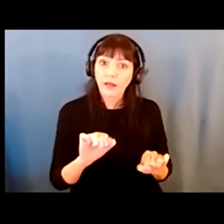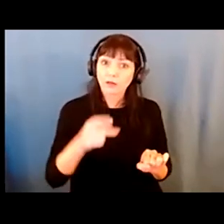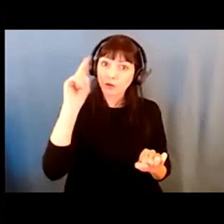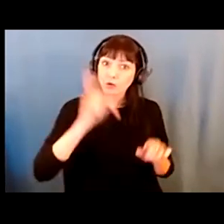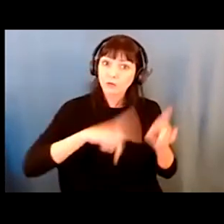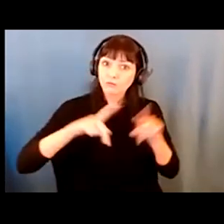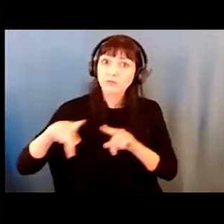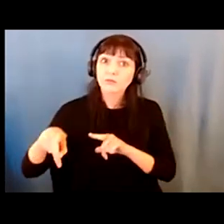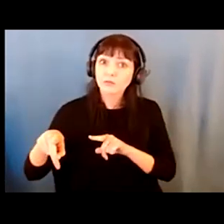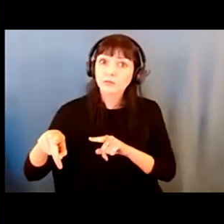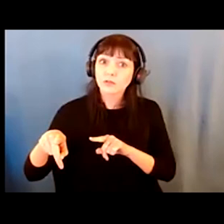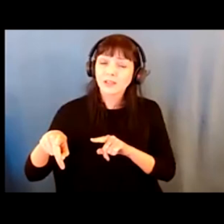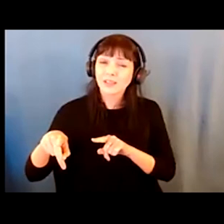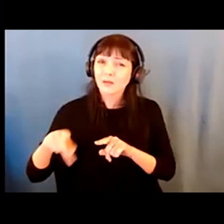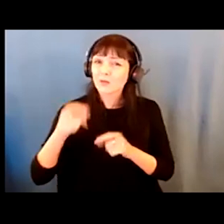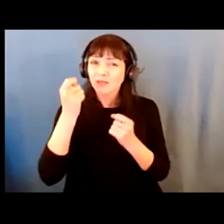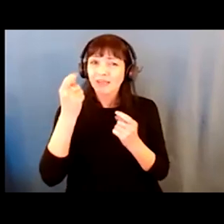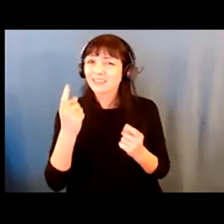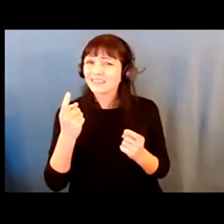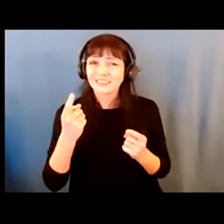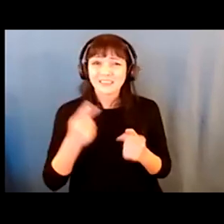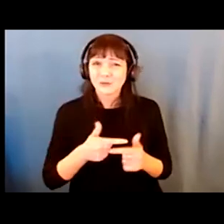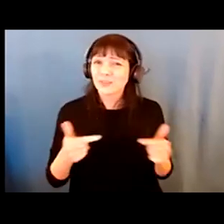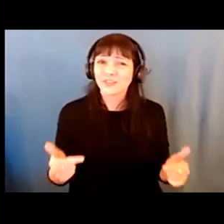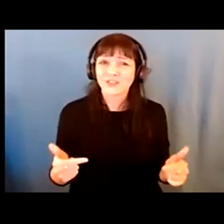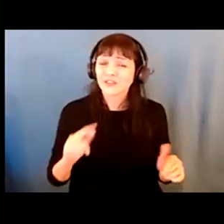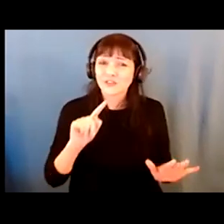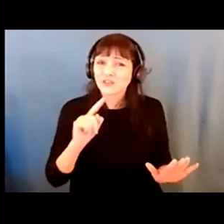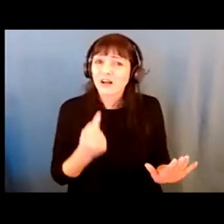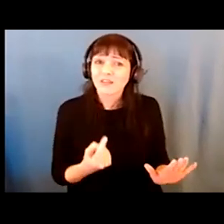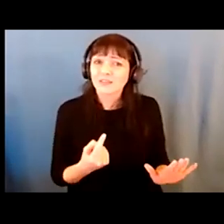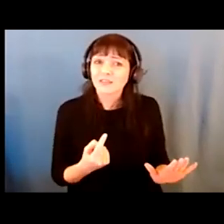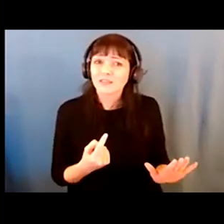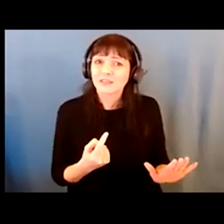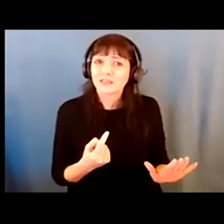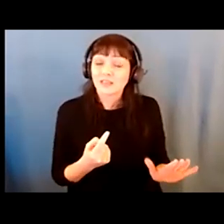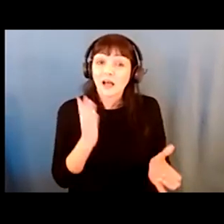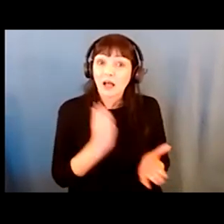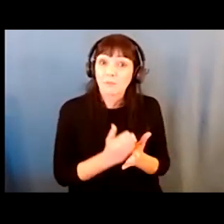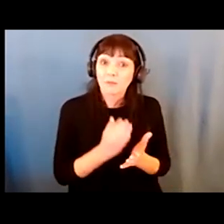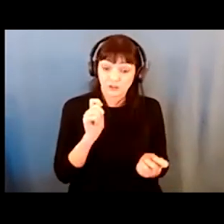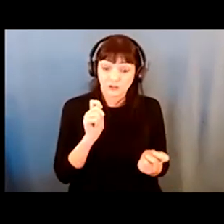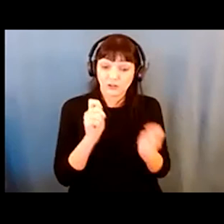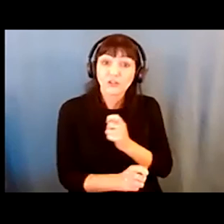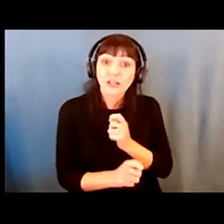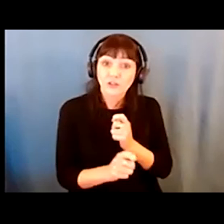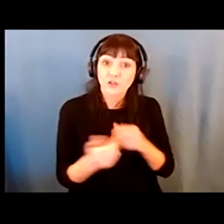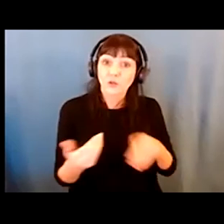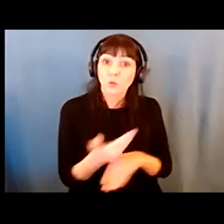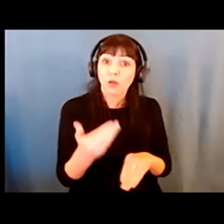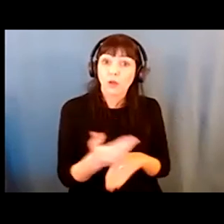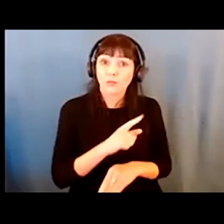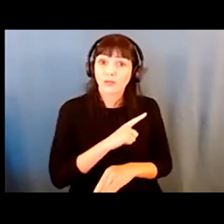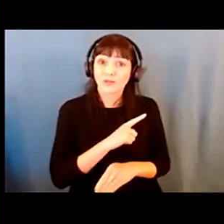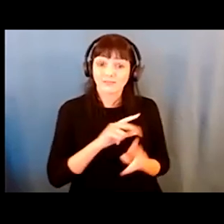have just found it too difficult and have had to make a decision to change the subject matter of their work because they just can't deal with the stigma